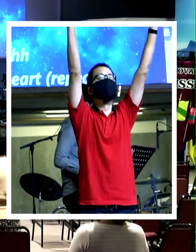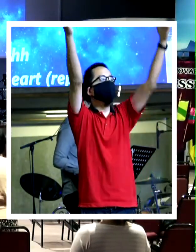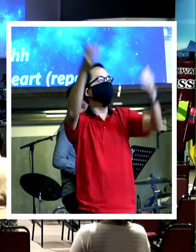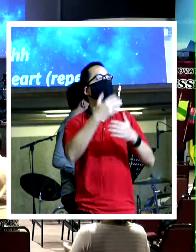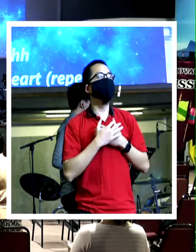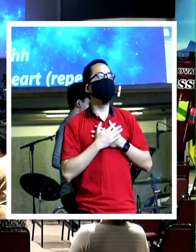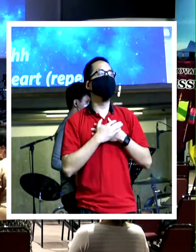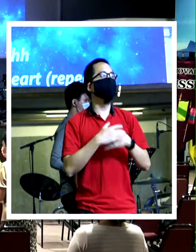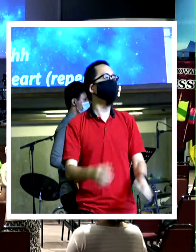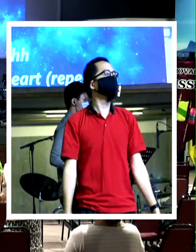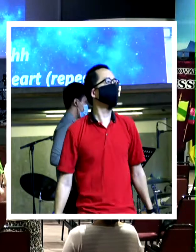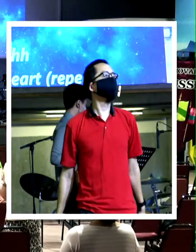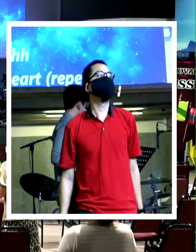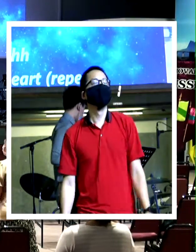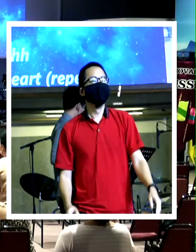my